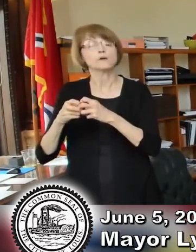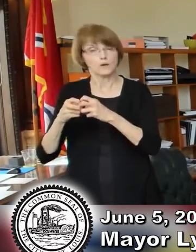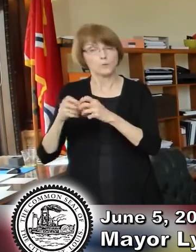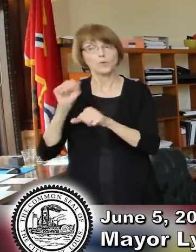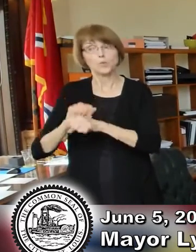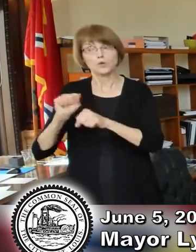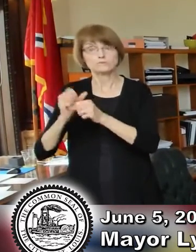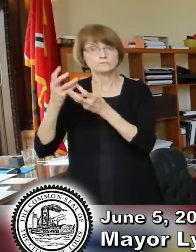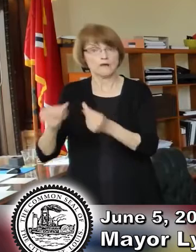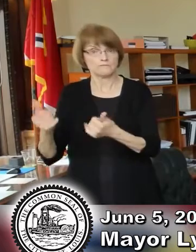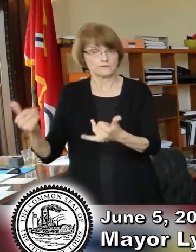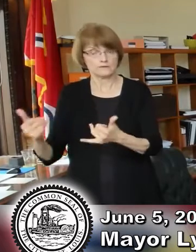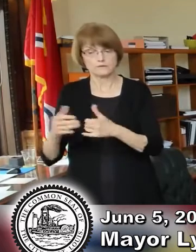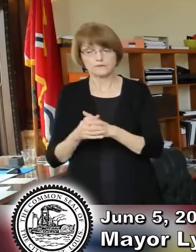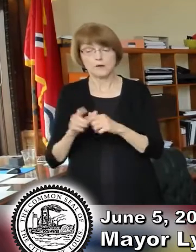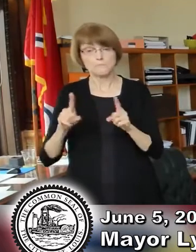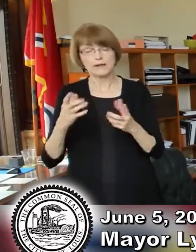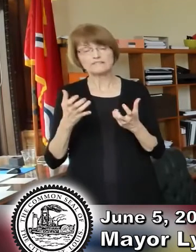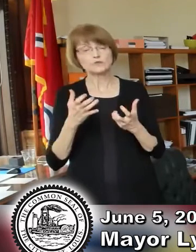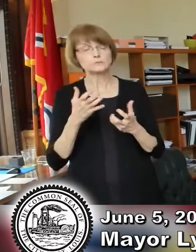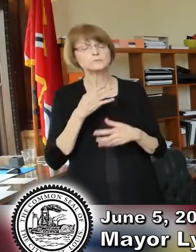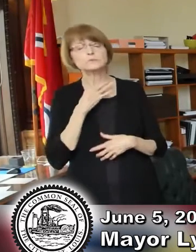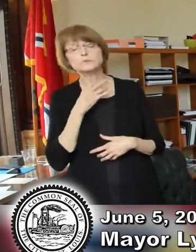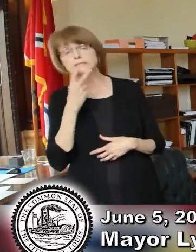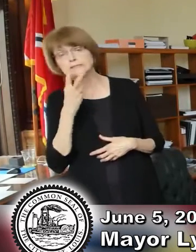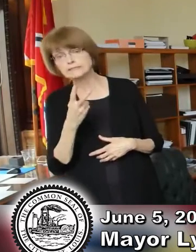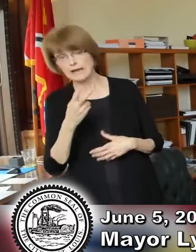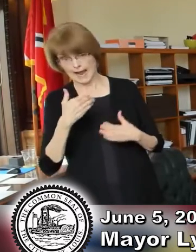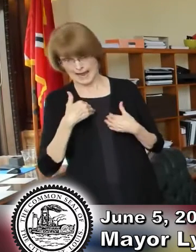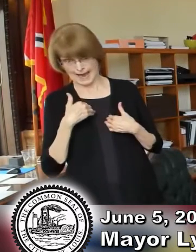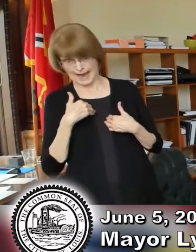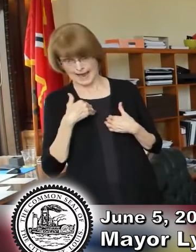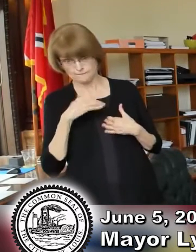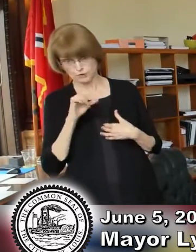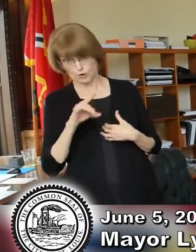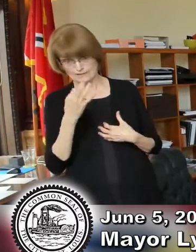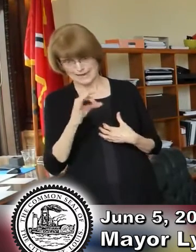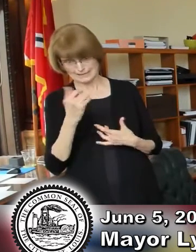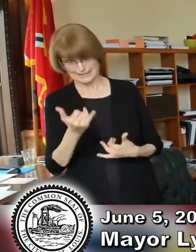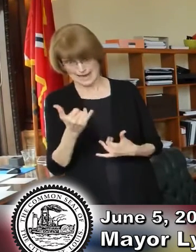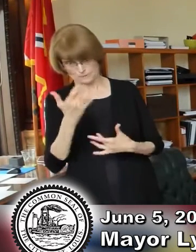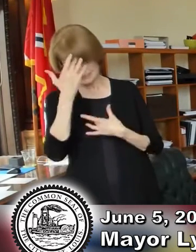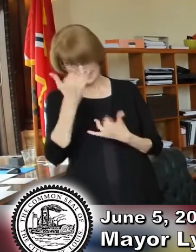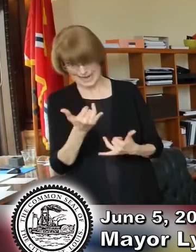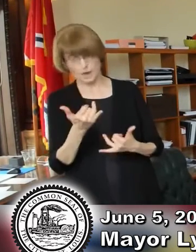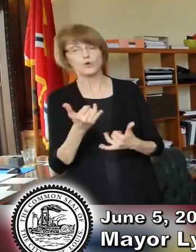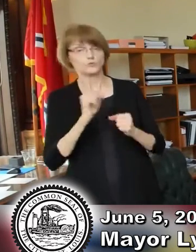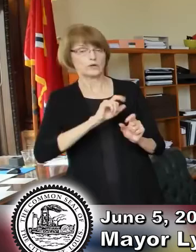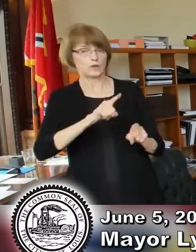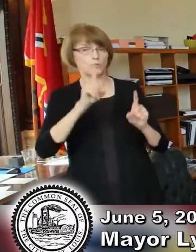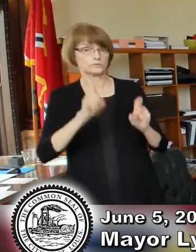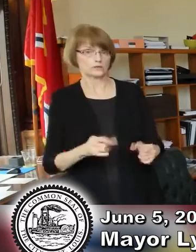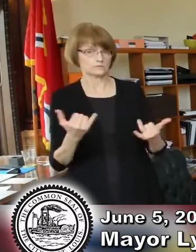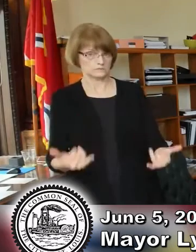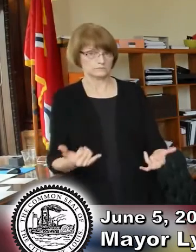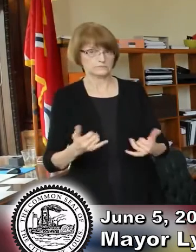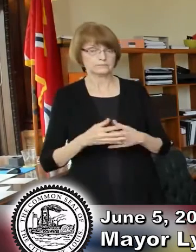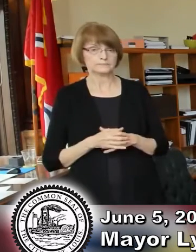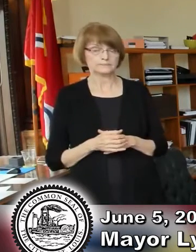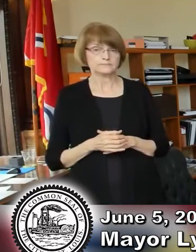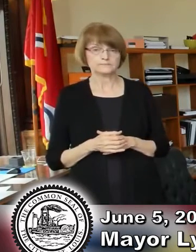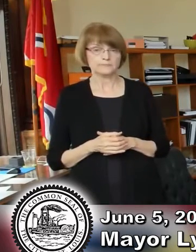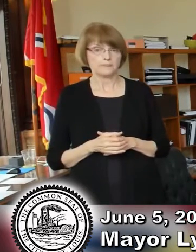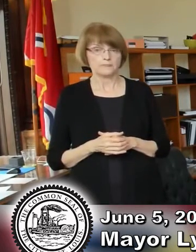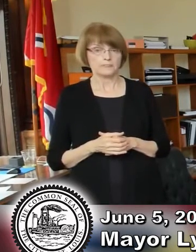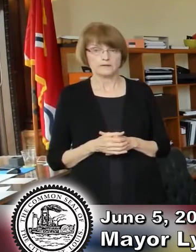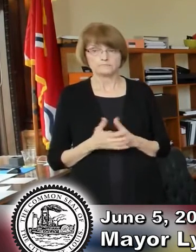want to get tested to see if you have COVID-19, you can. And you